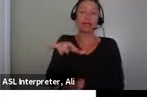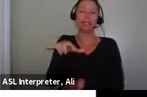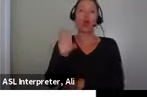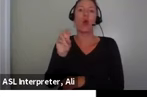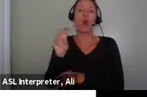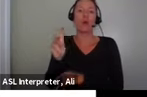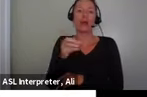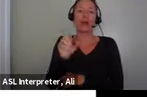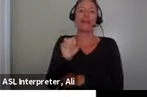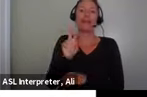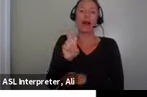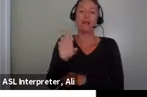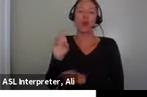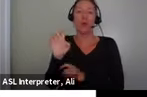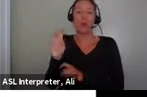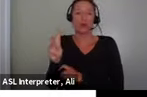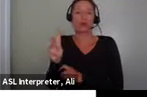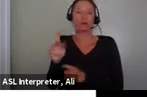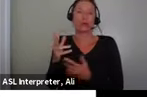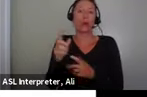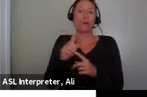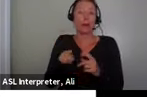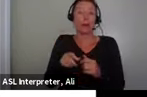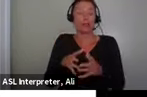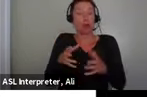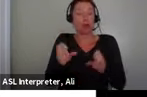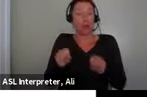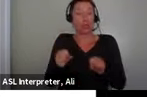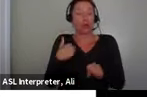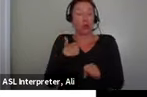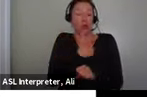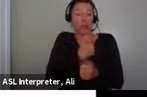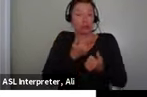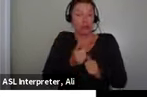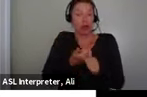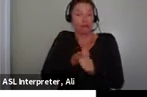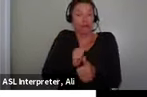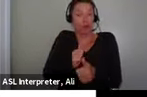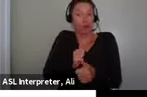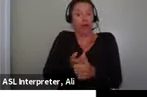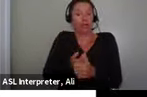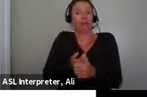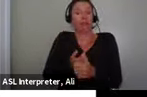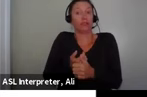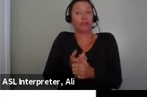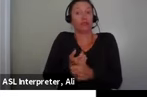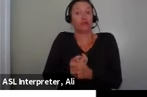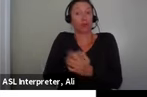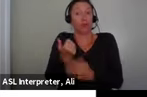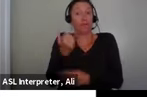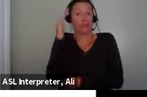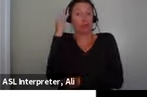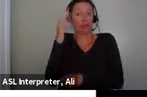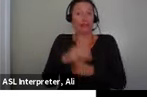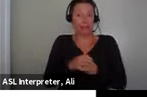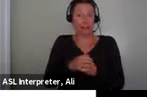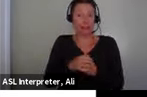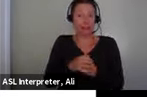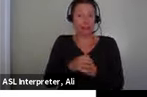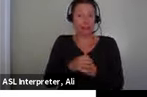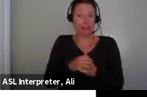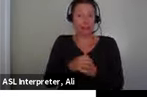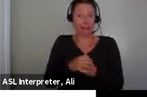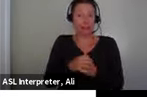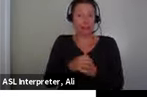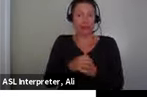feasible, you know, these alignments have been chosen to avoid trees, and the trees that are being removed